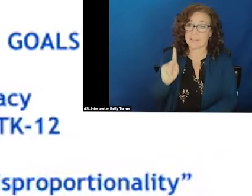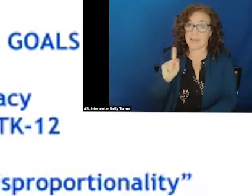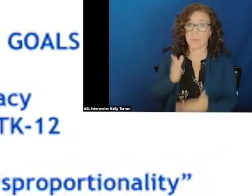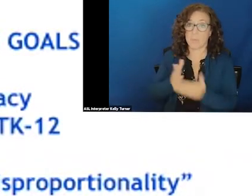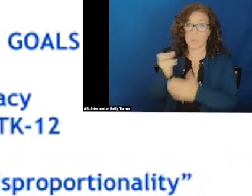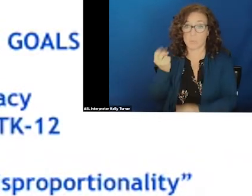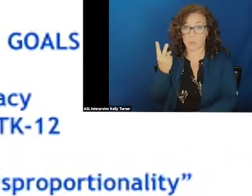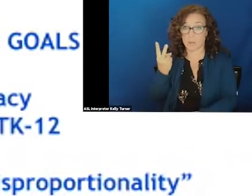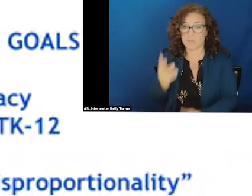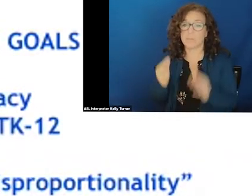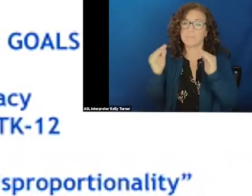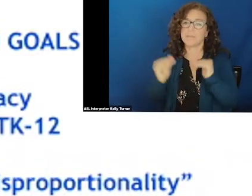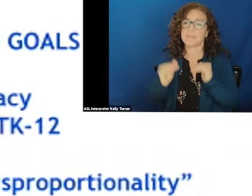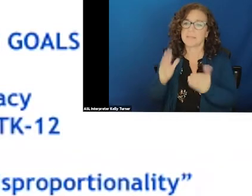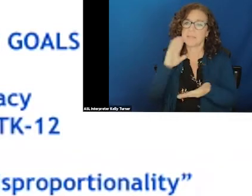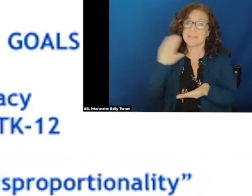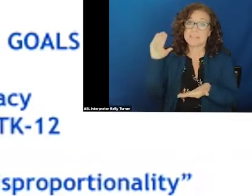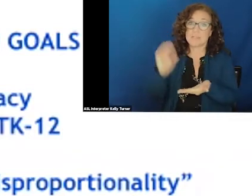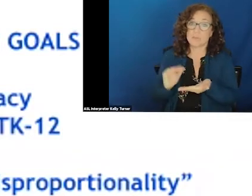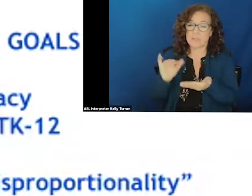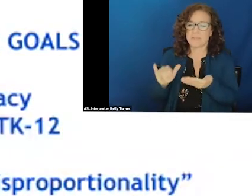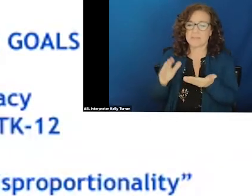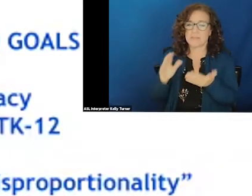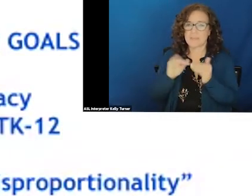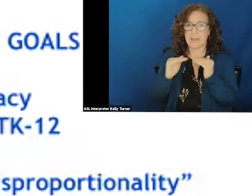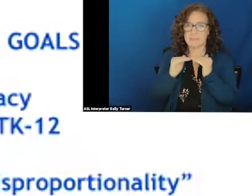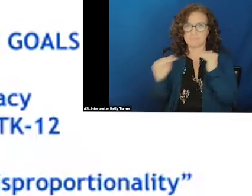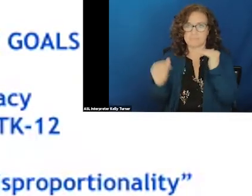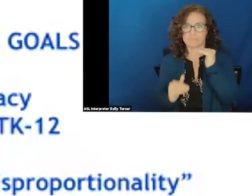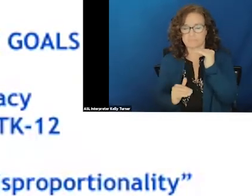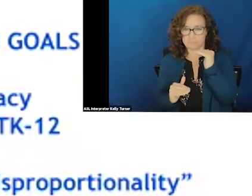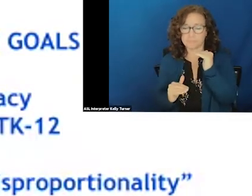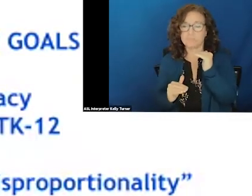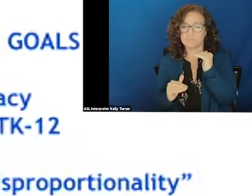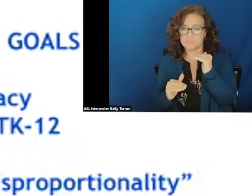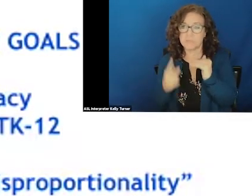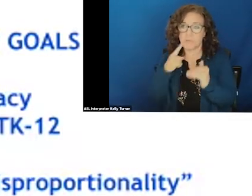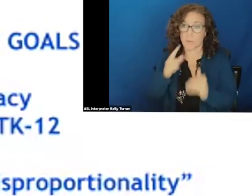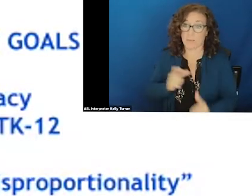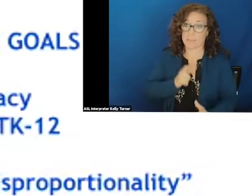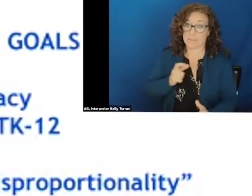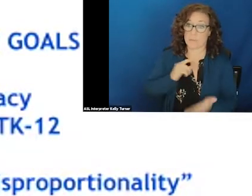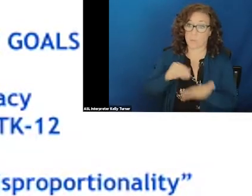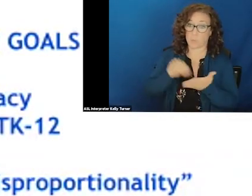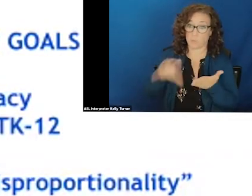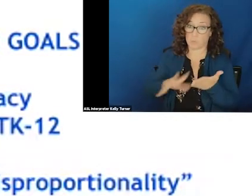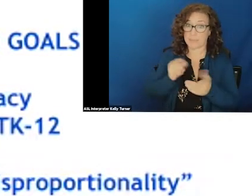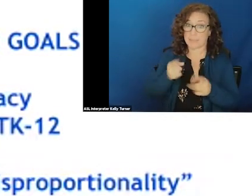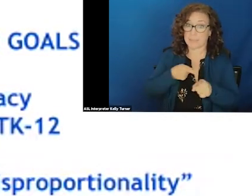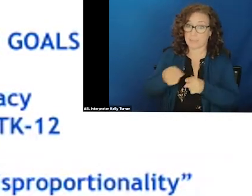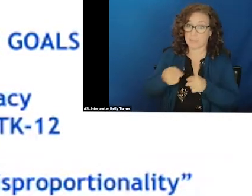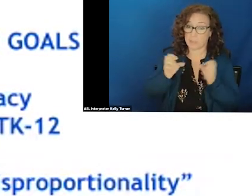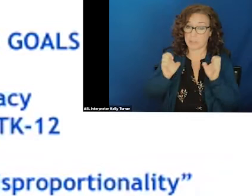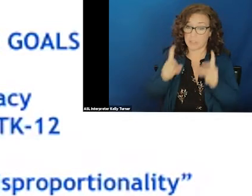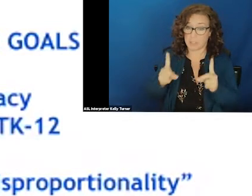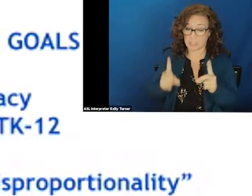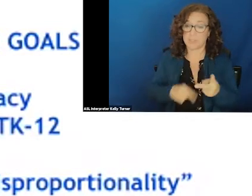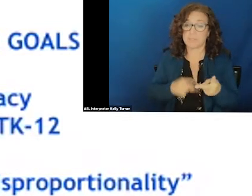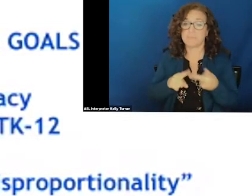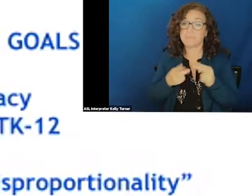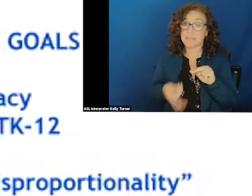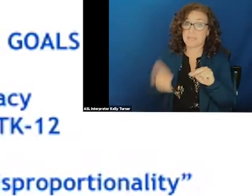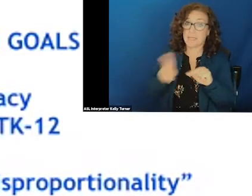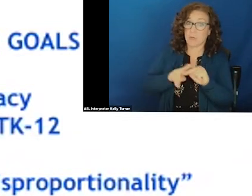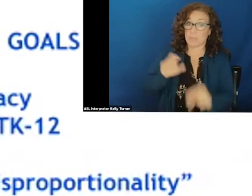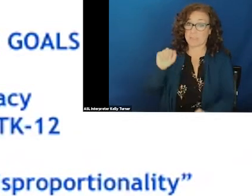G preparation for all students. Of course, A through G equals coursework students have to complete to qualify to enter